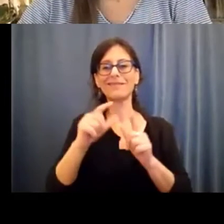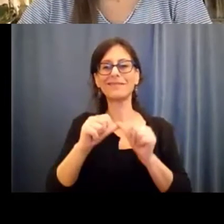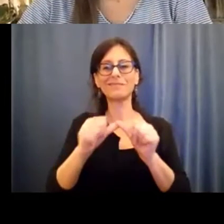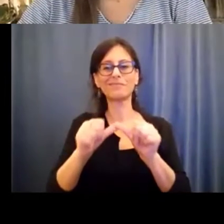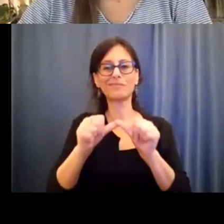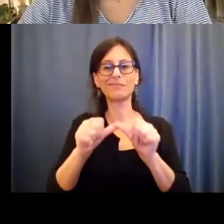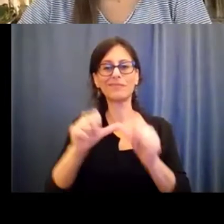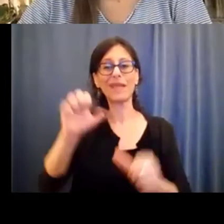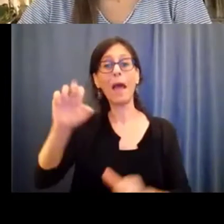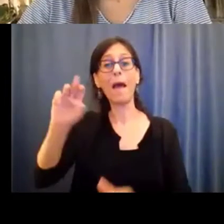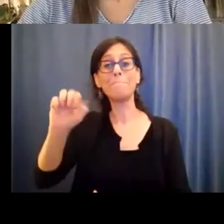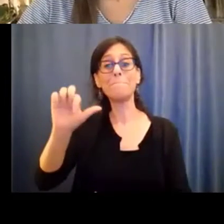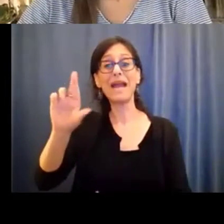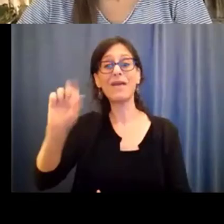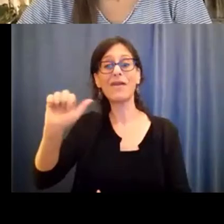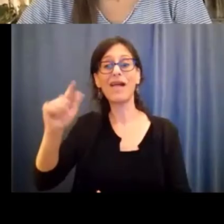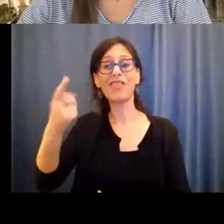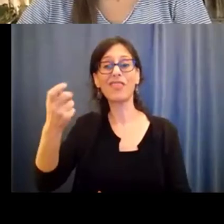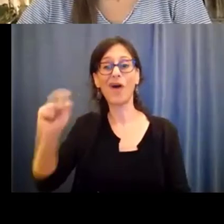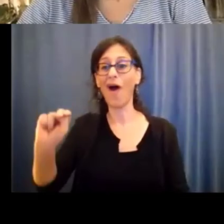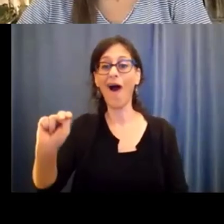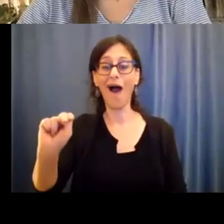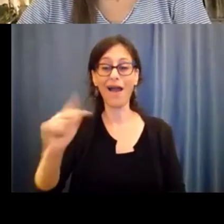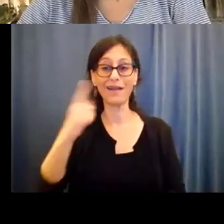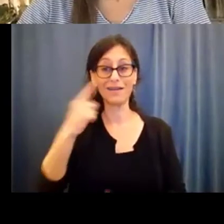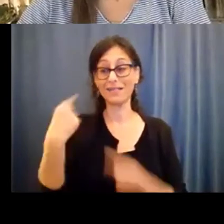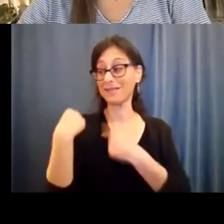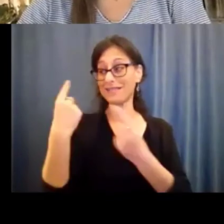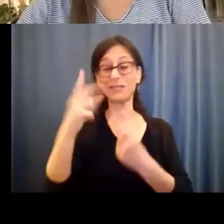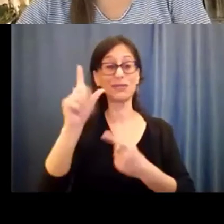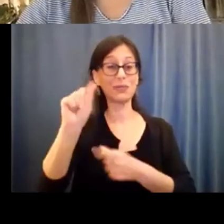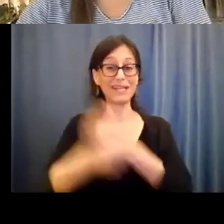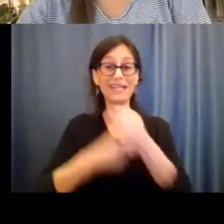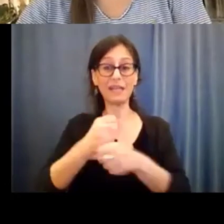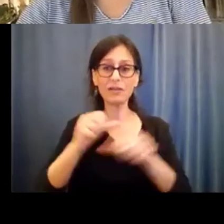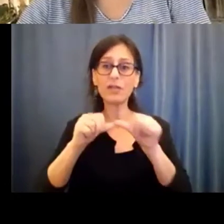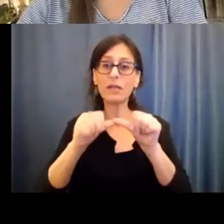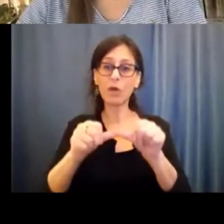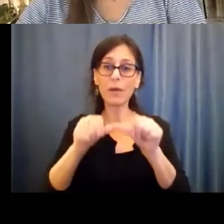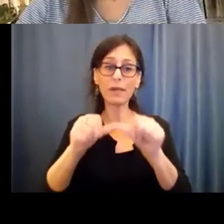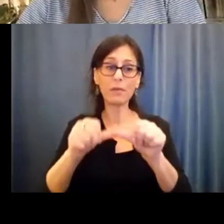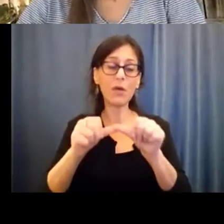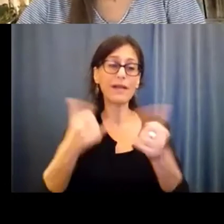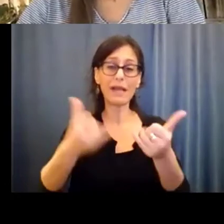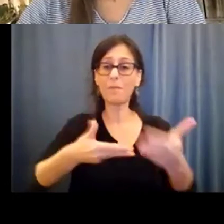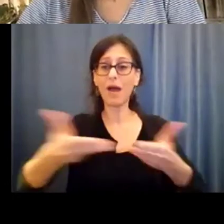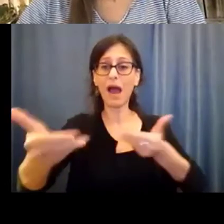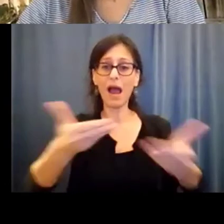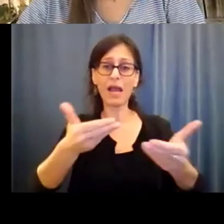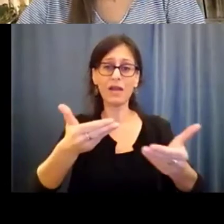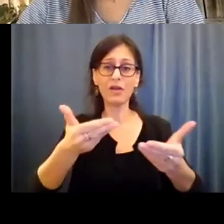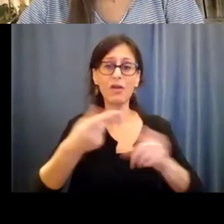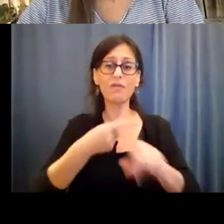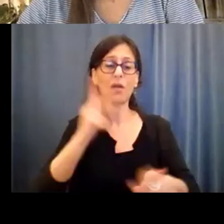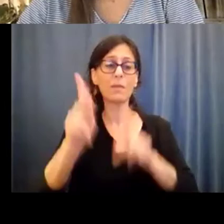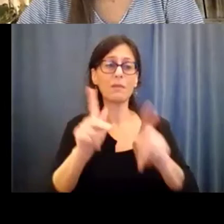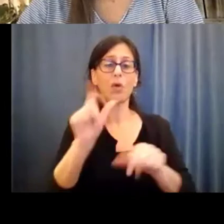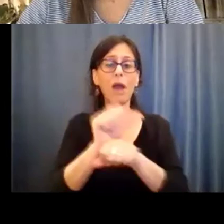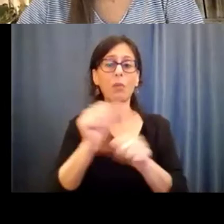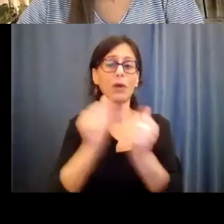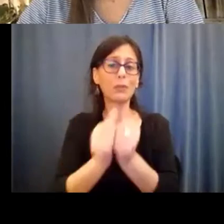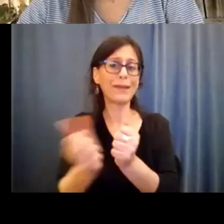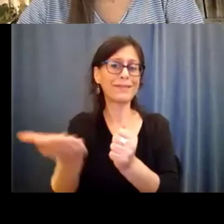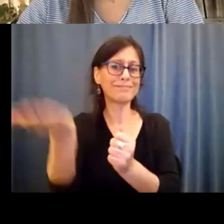marathon. I'm in the looking at it from the bird's eye of 20 years, and I'm getting hired from people that I worked